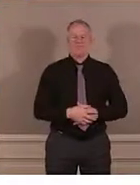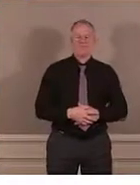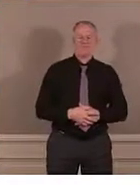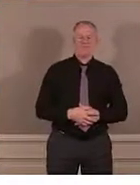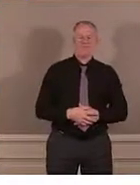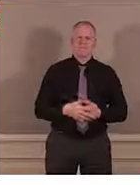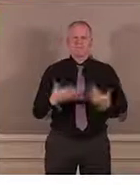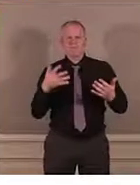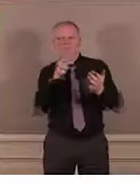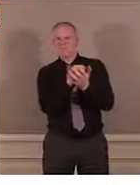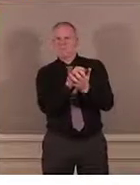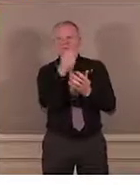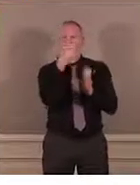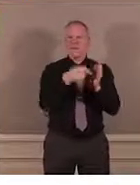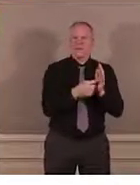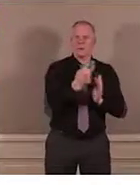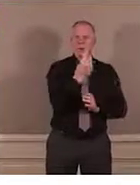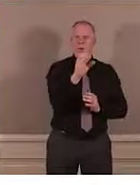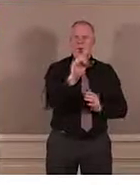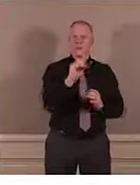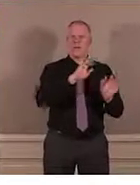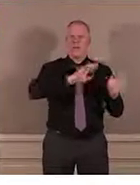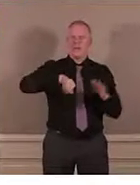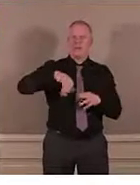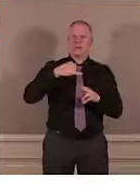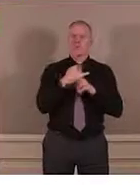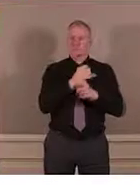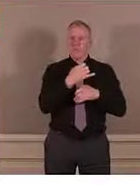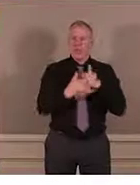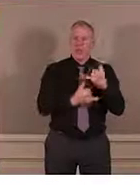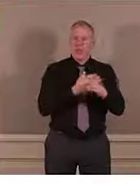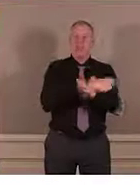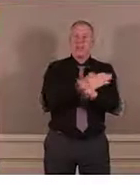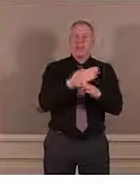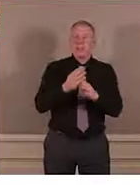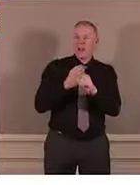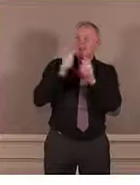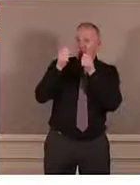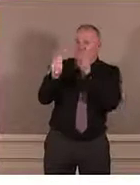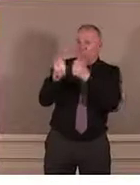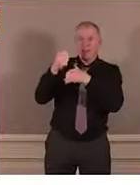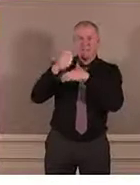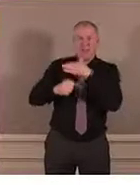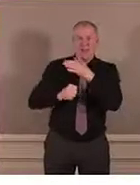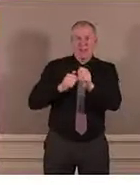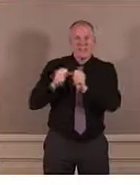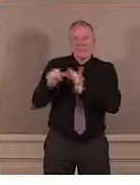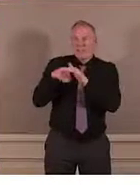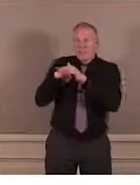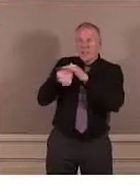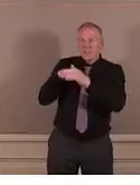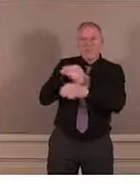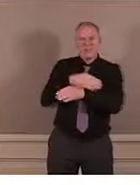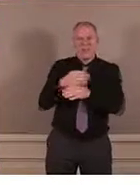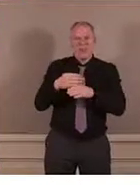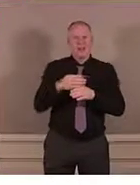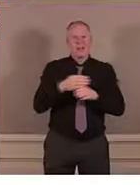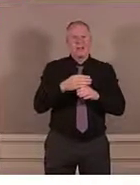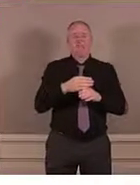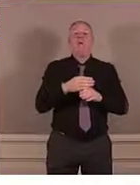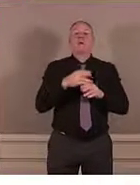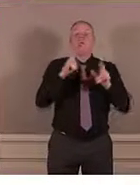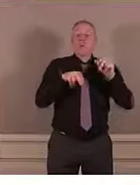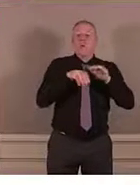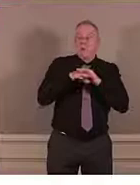we discovered about 1,200 school leavers every year start attending day services. So the throughput of new